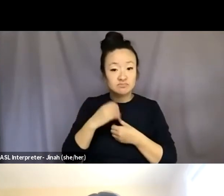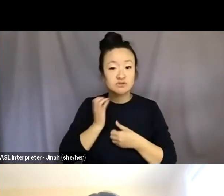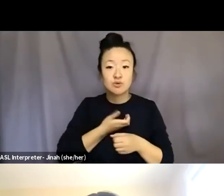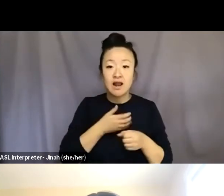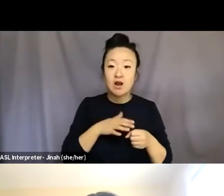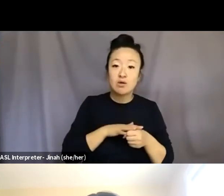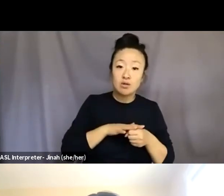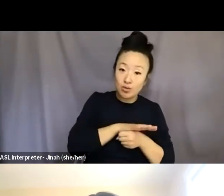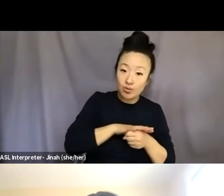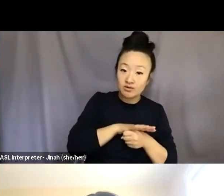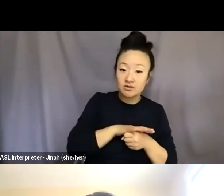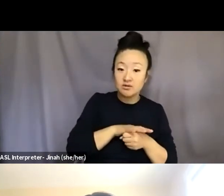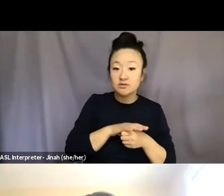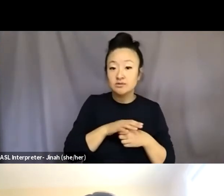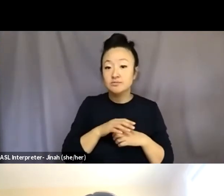local or